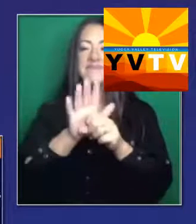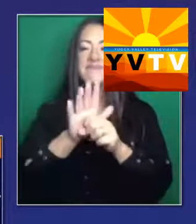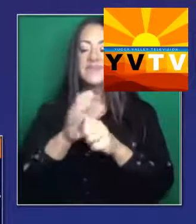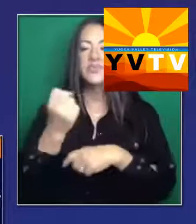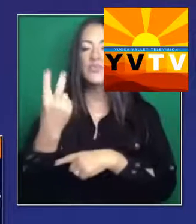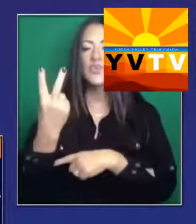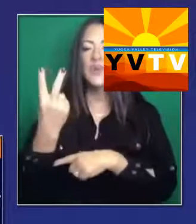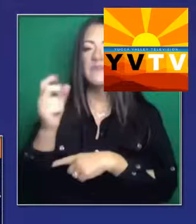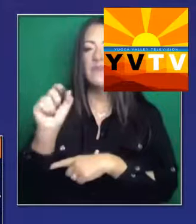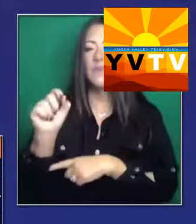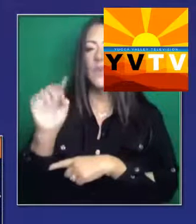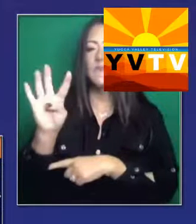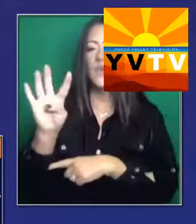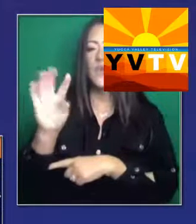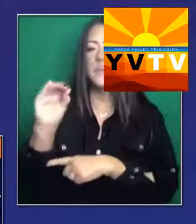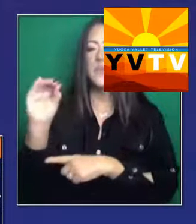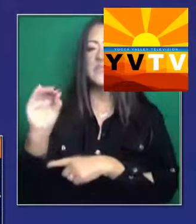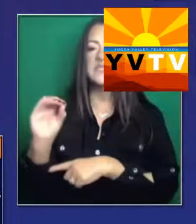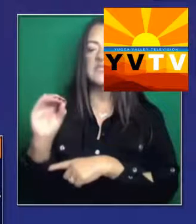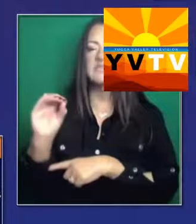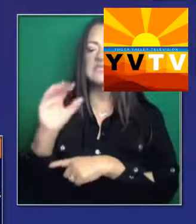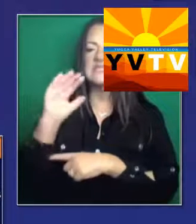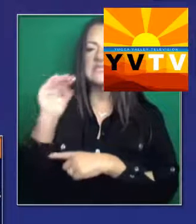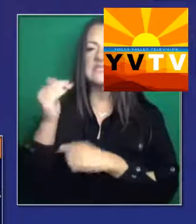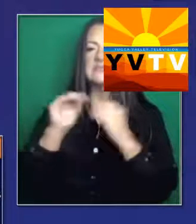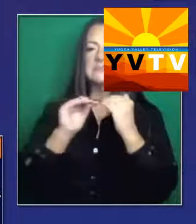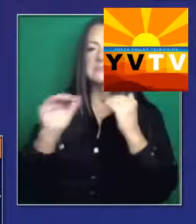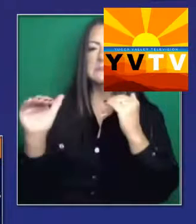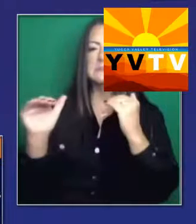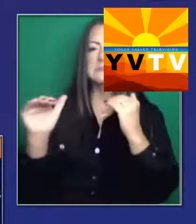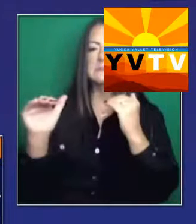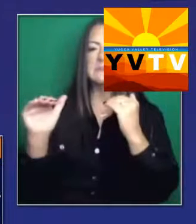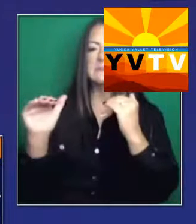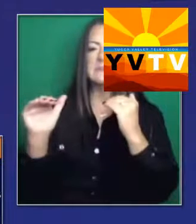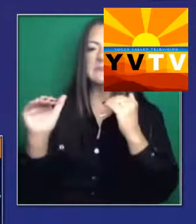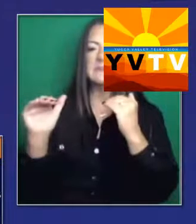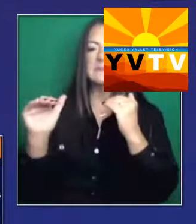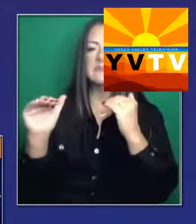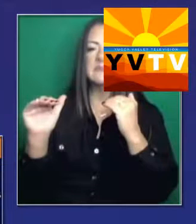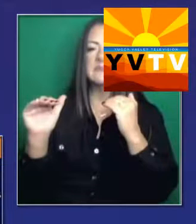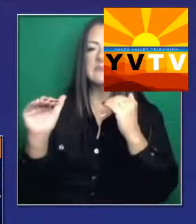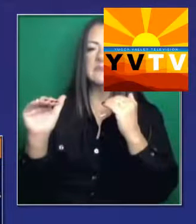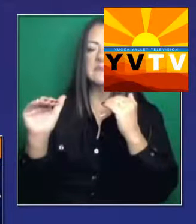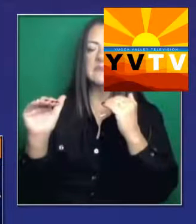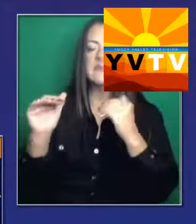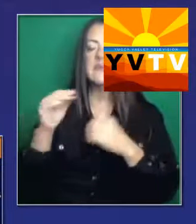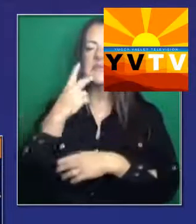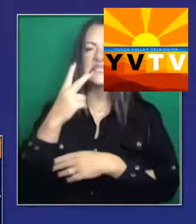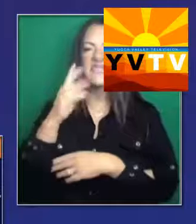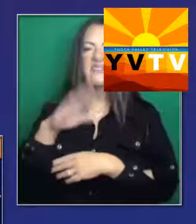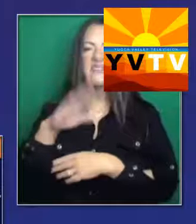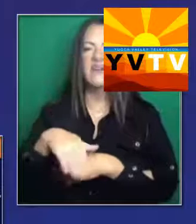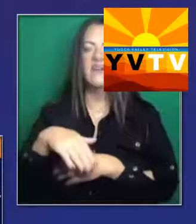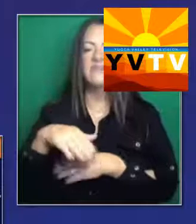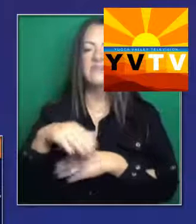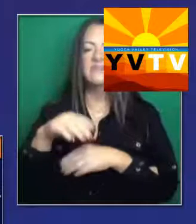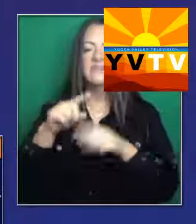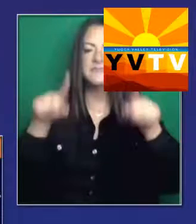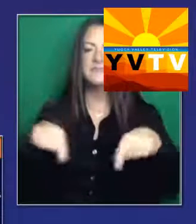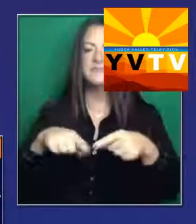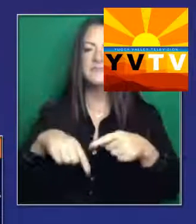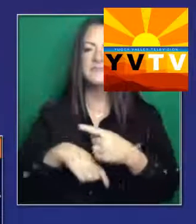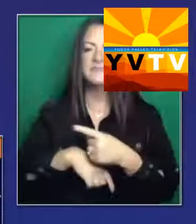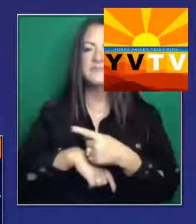relatively stable over the last 2-week period. You can see here on this chart, 12.2% positivity rate 2 weeks ago